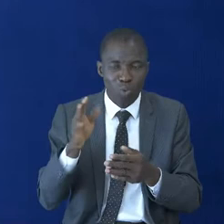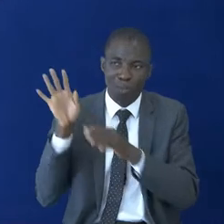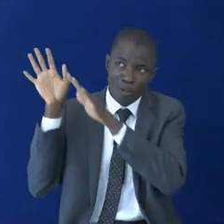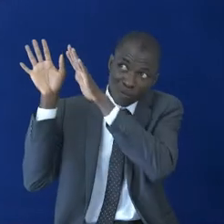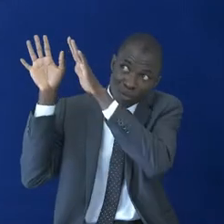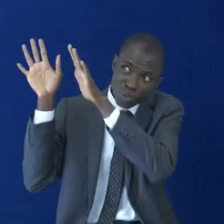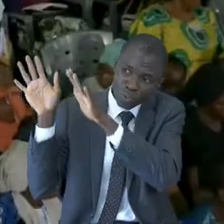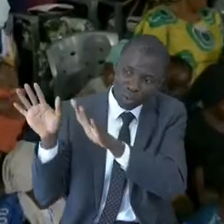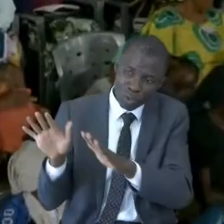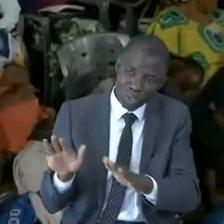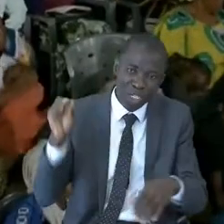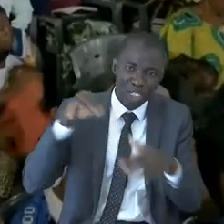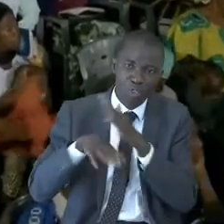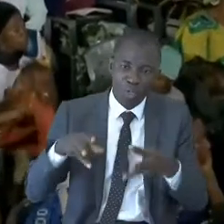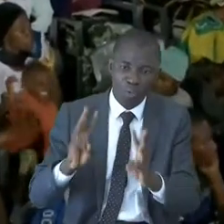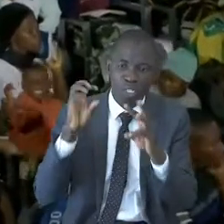flowing your way.